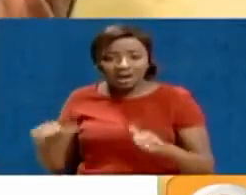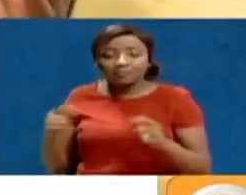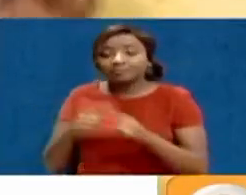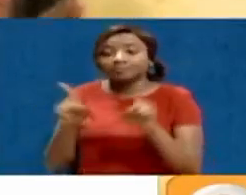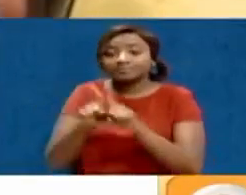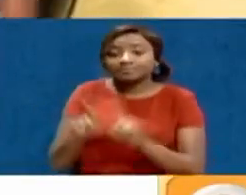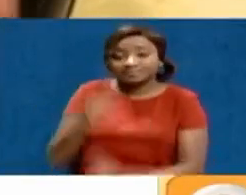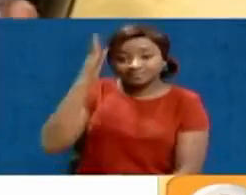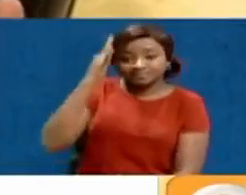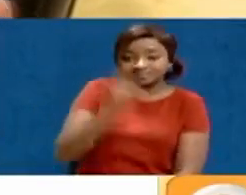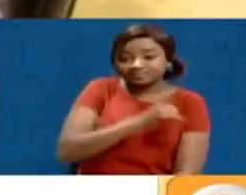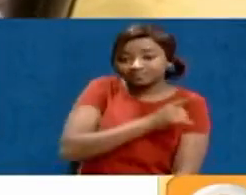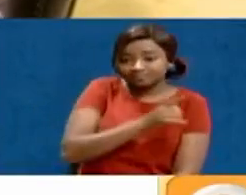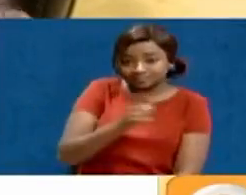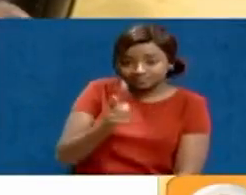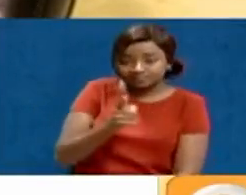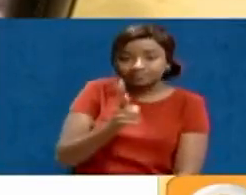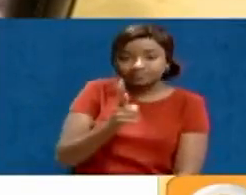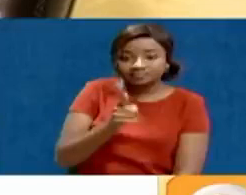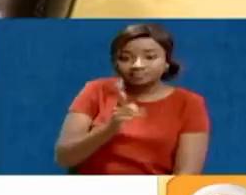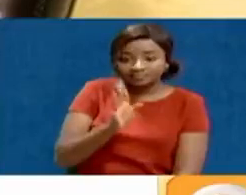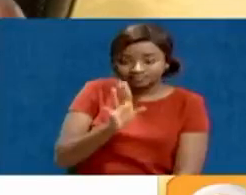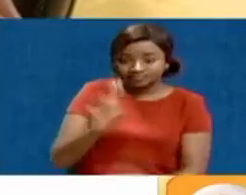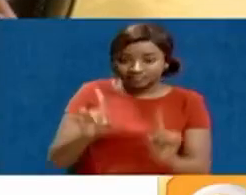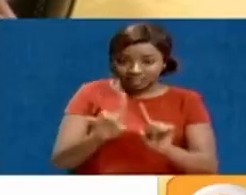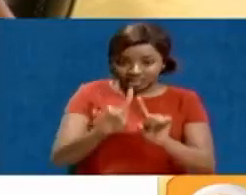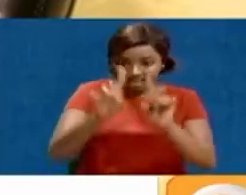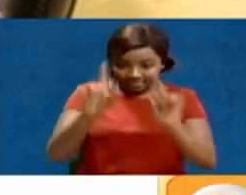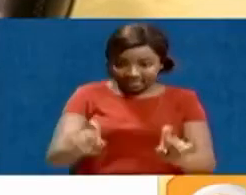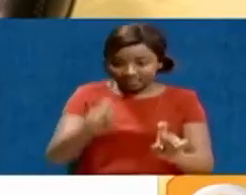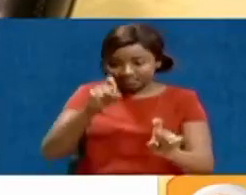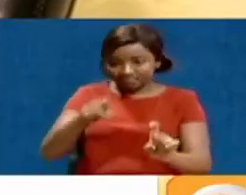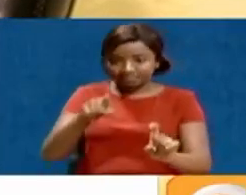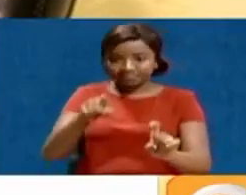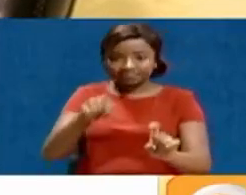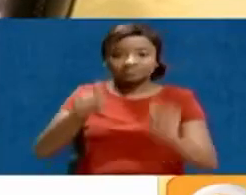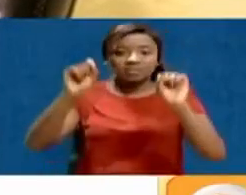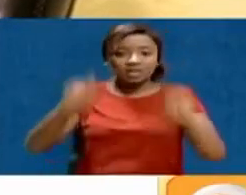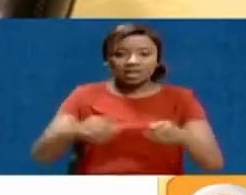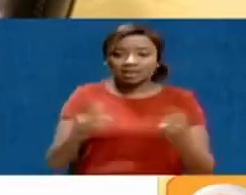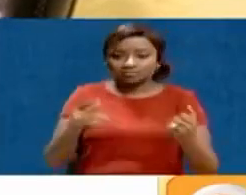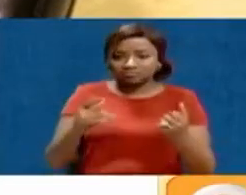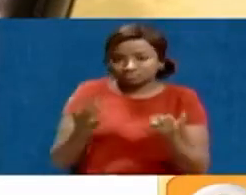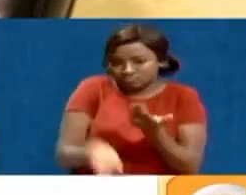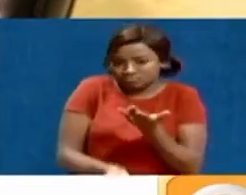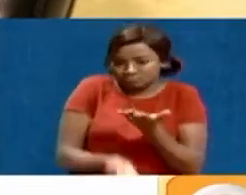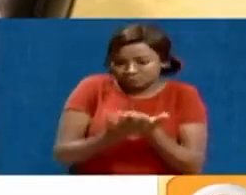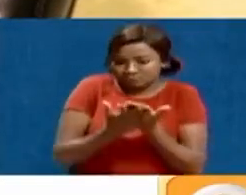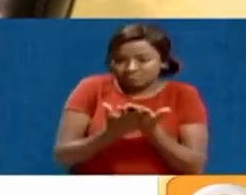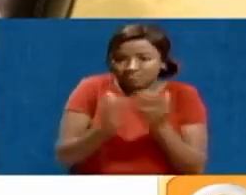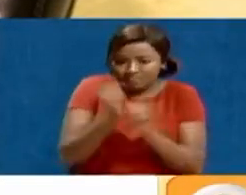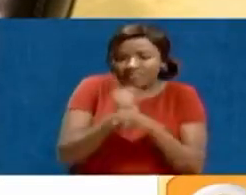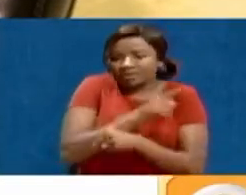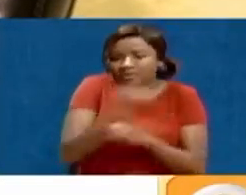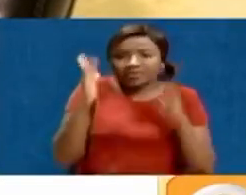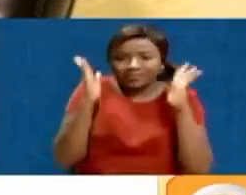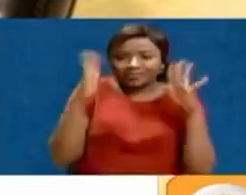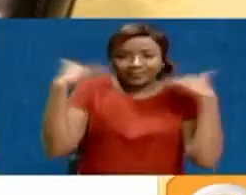how they are being brought up in those schools, exams could be also be contributing to anxiety, which need to be